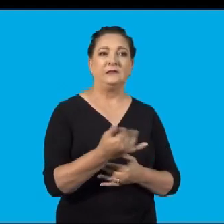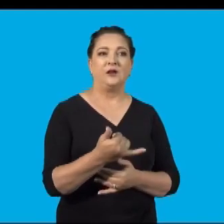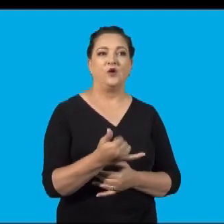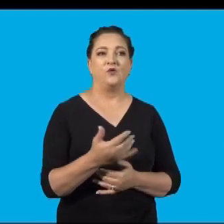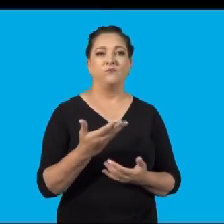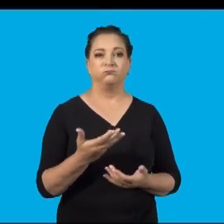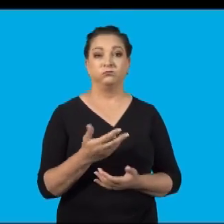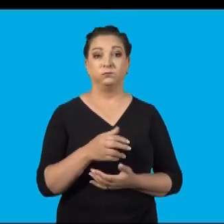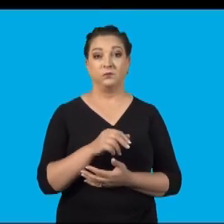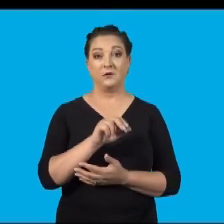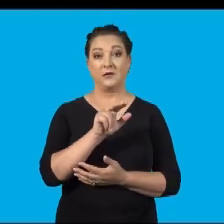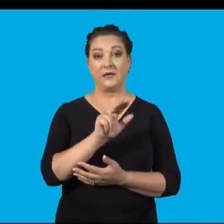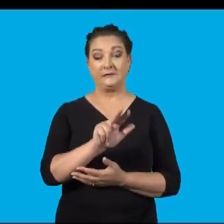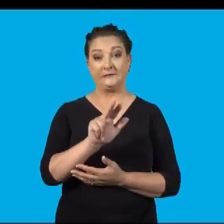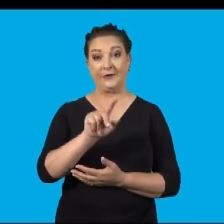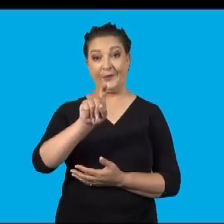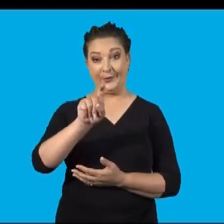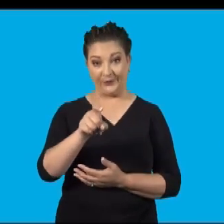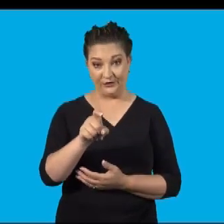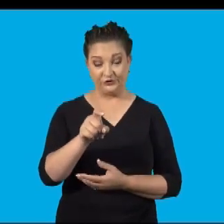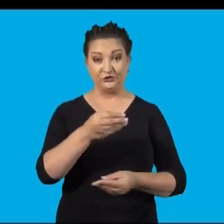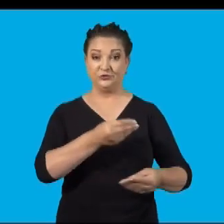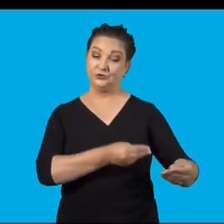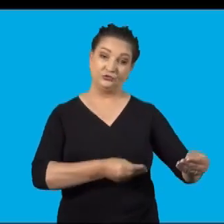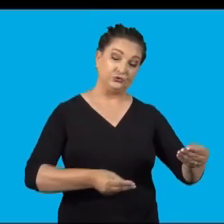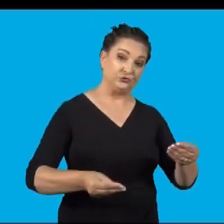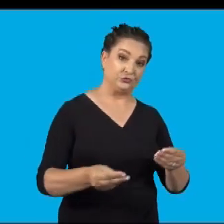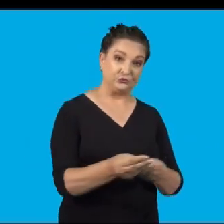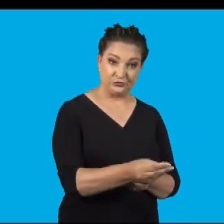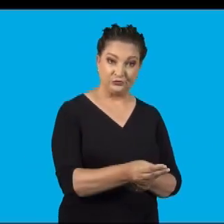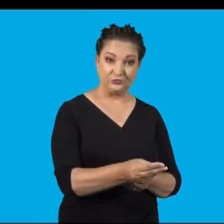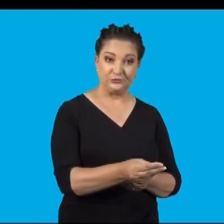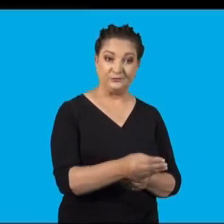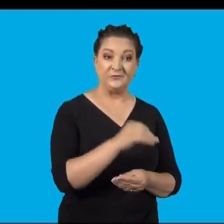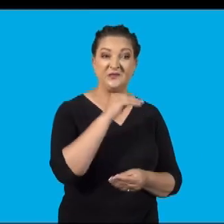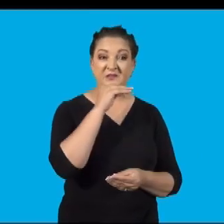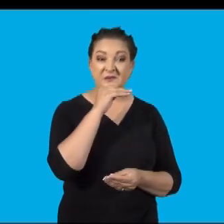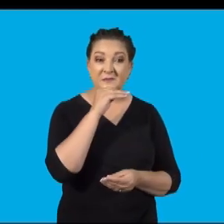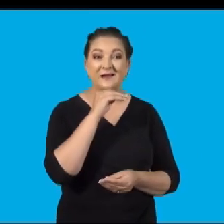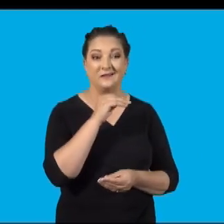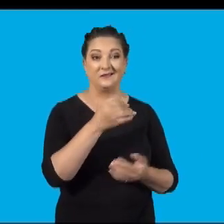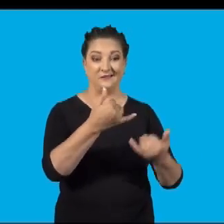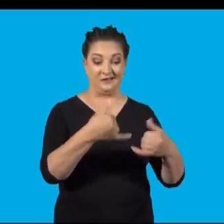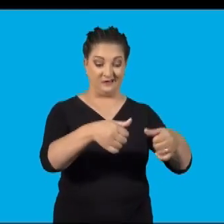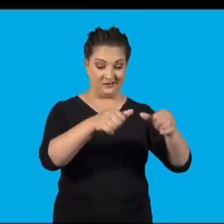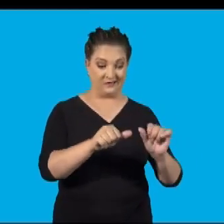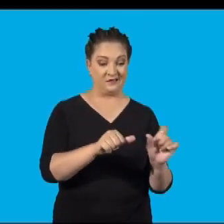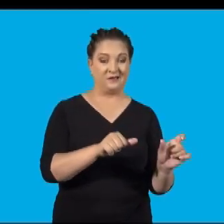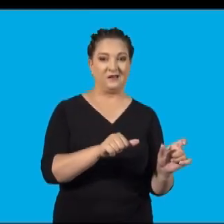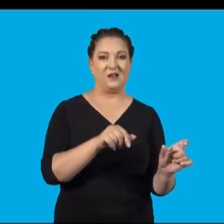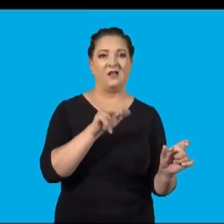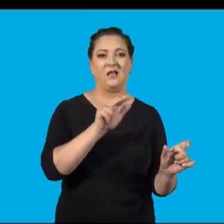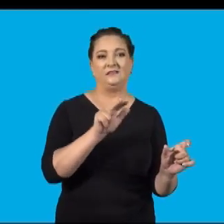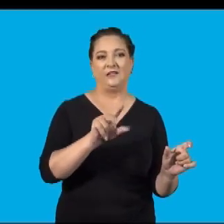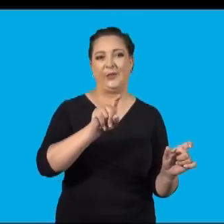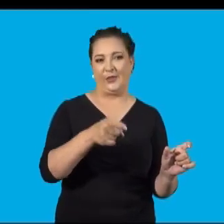for 88,000. So once we trade it in for 88,000, that 88,000 comes here, and then I'll